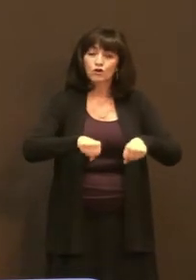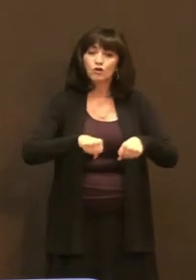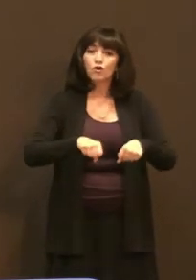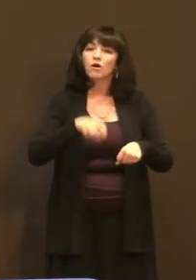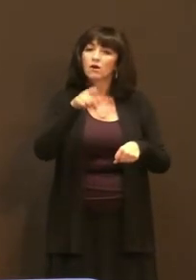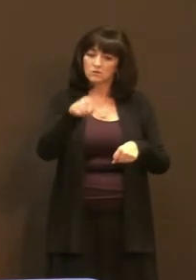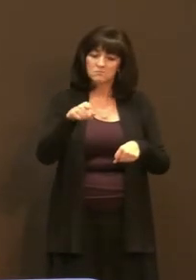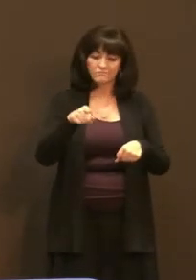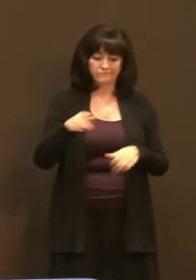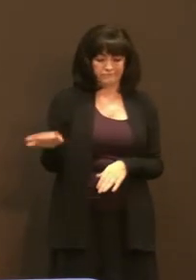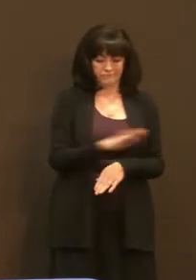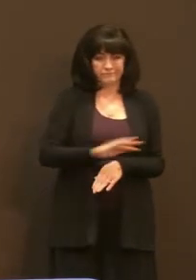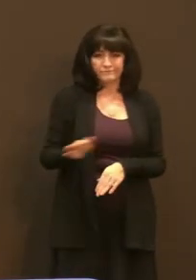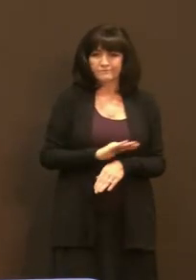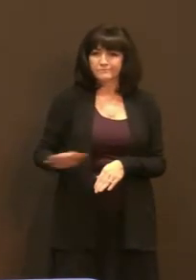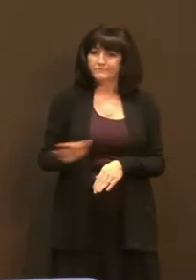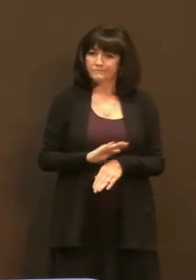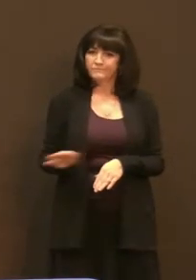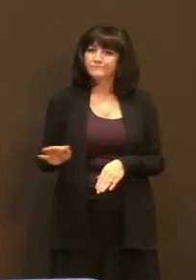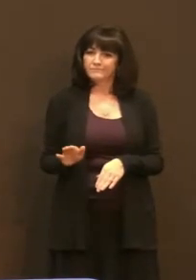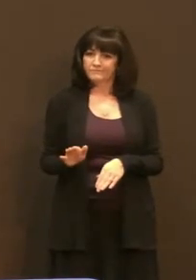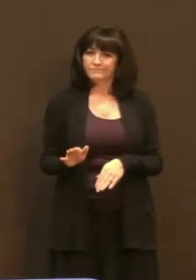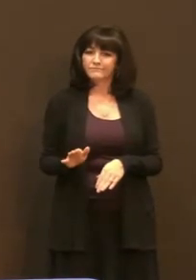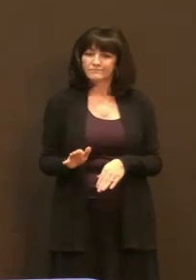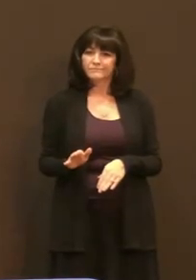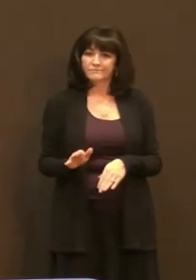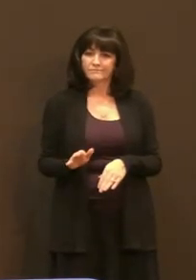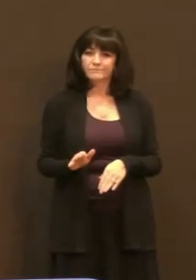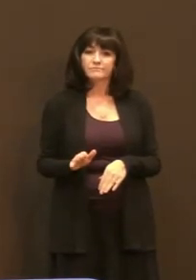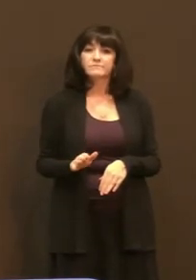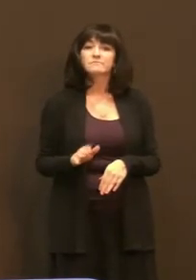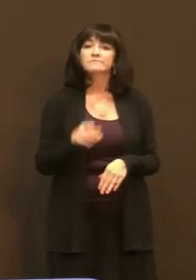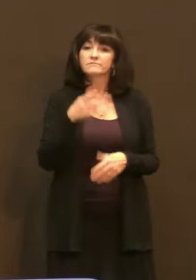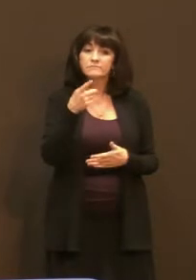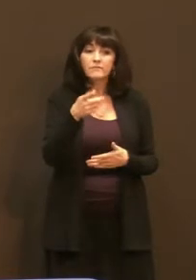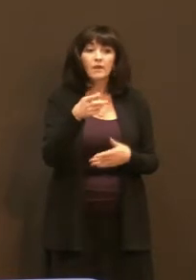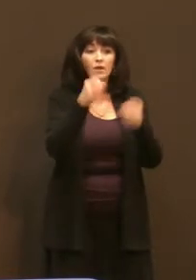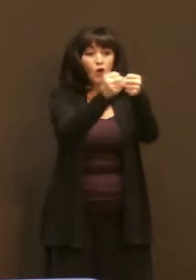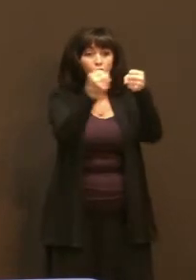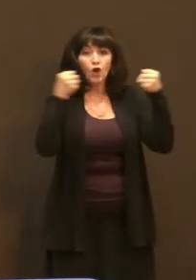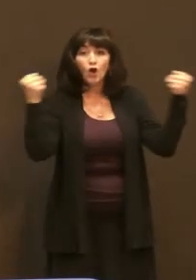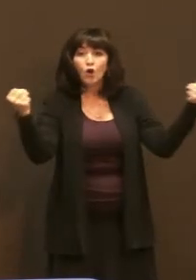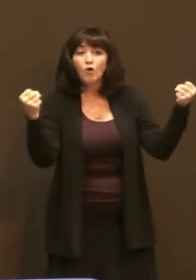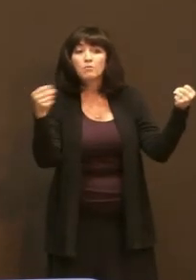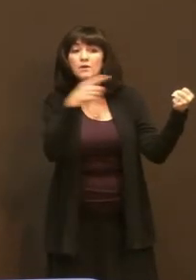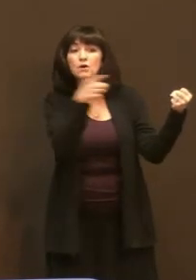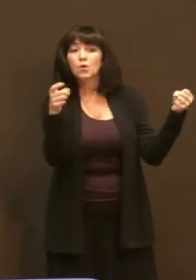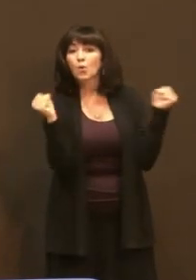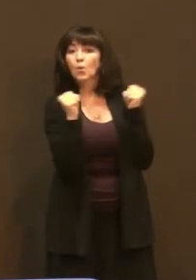touching. You want to wipe down handles on refrigerated cases, as an example.